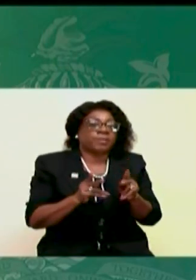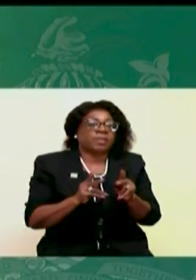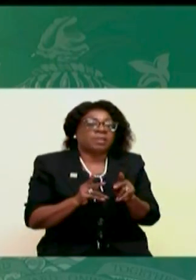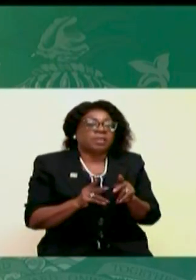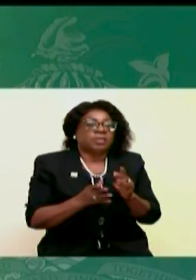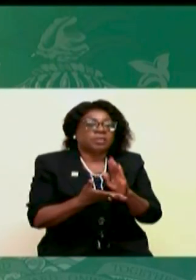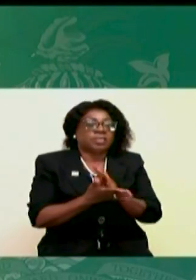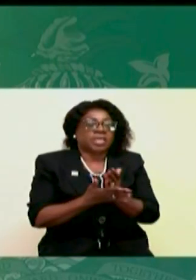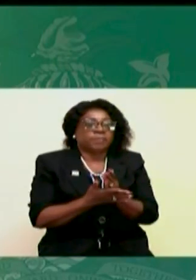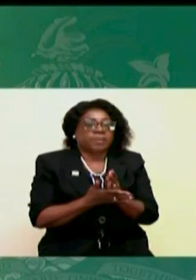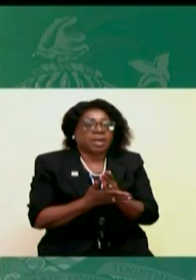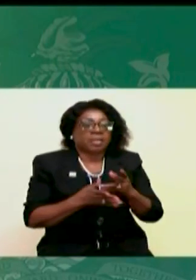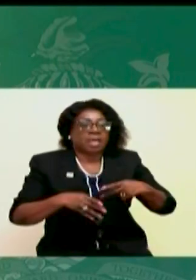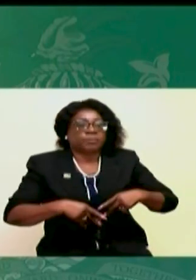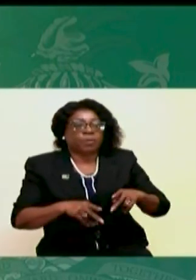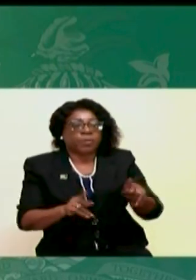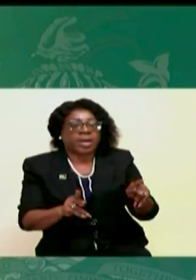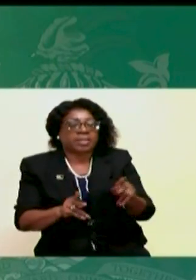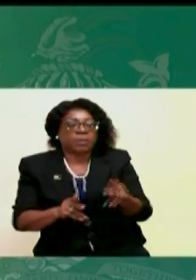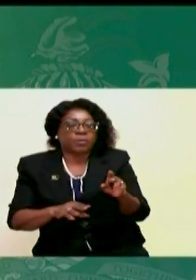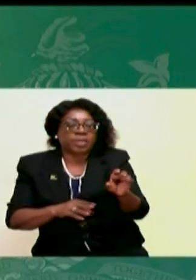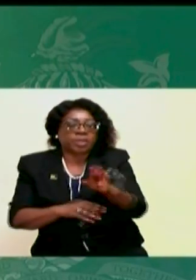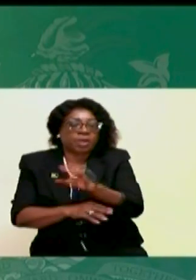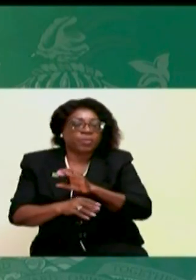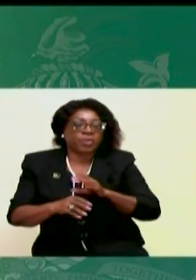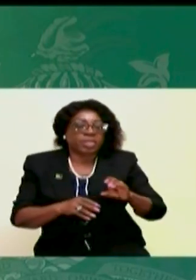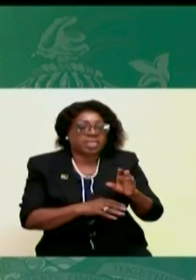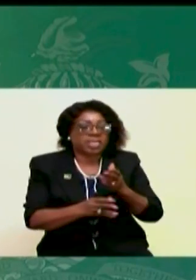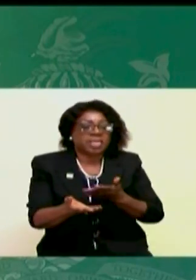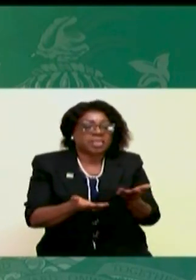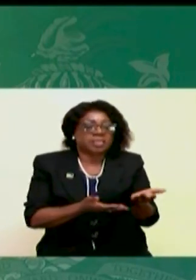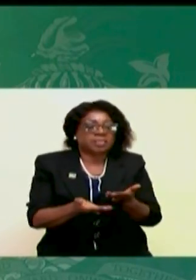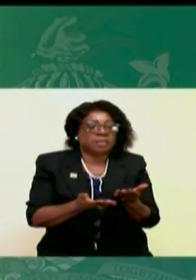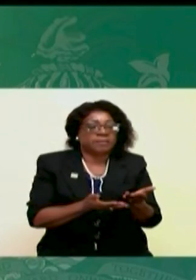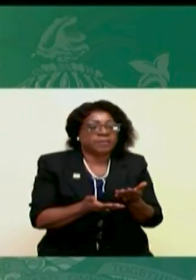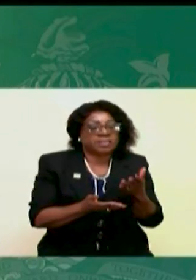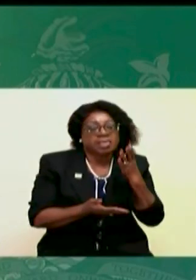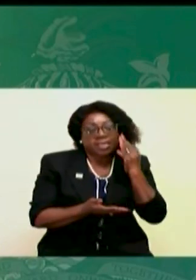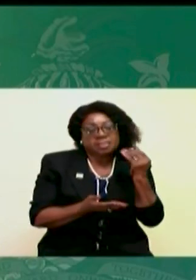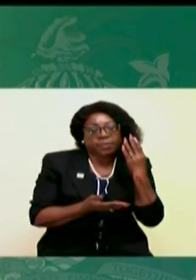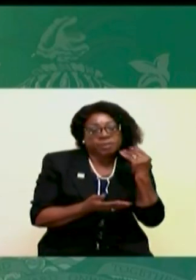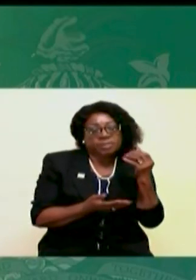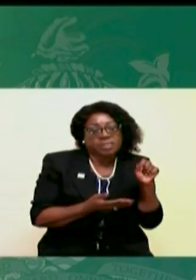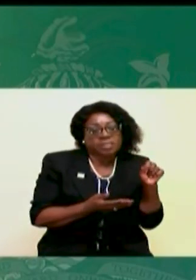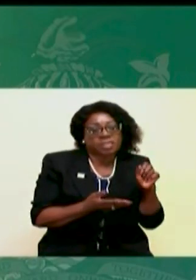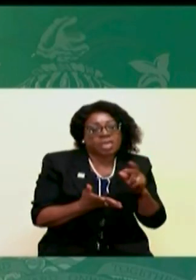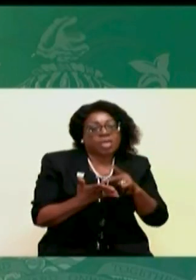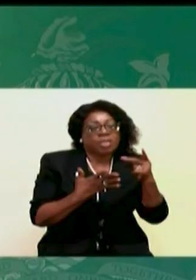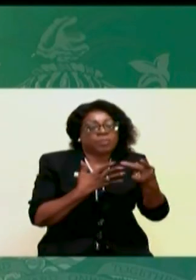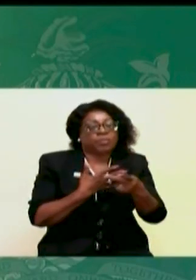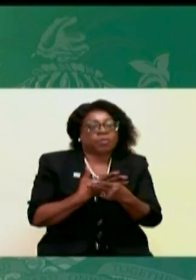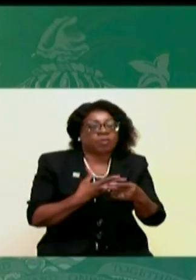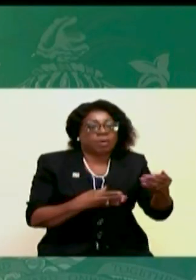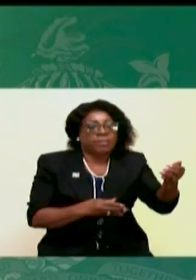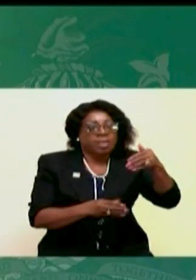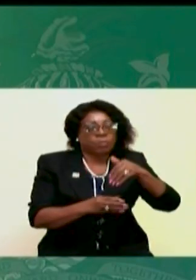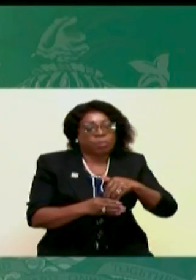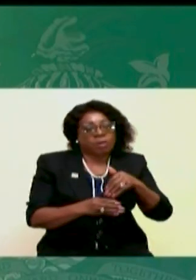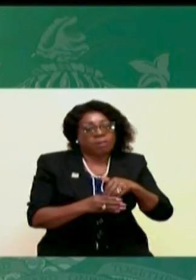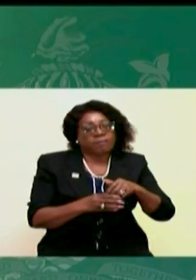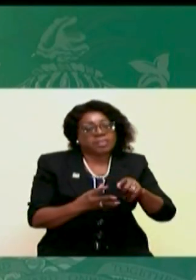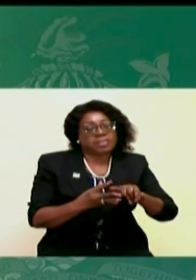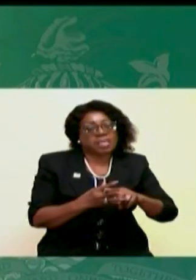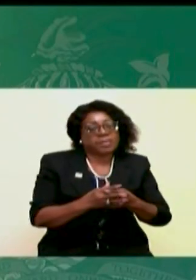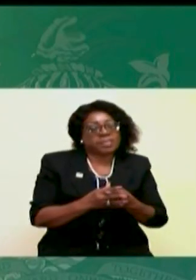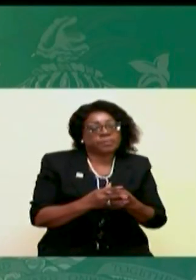participation and provide them with community service experiences. The program involves the establishment of